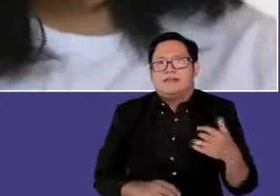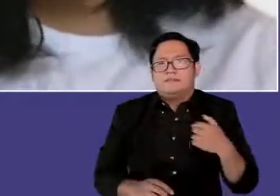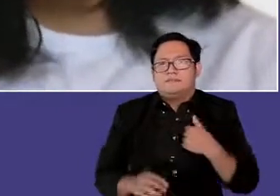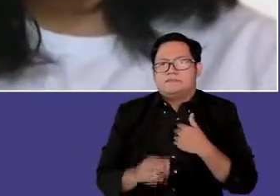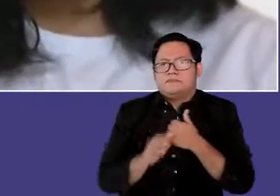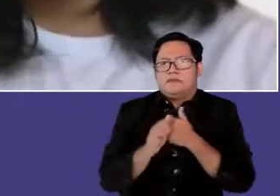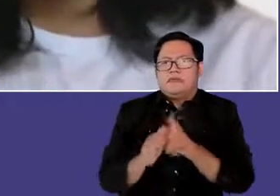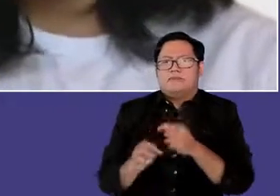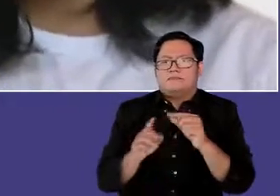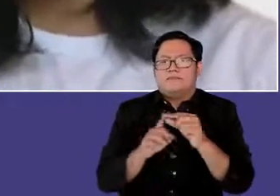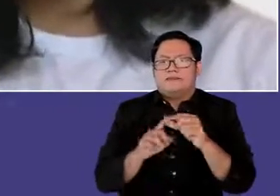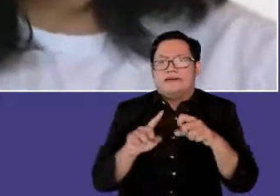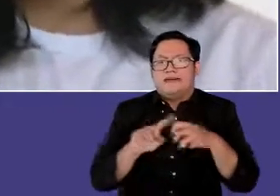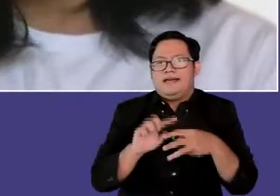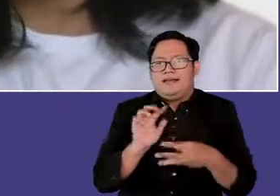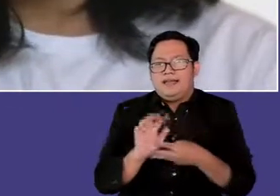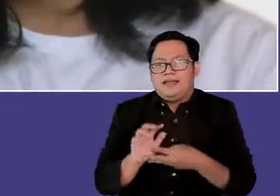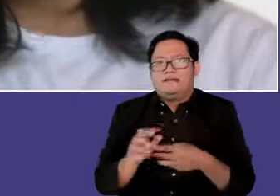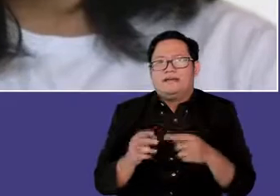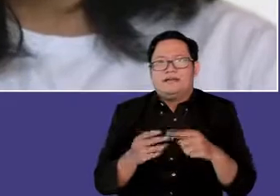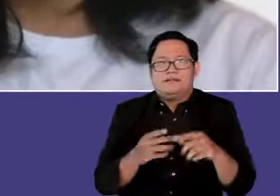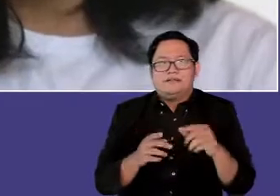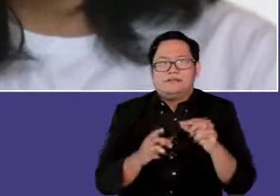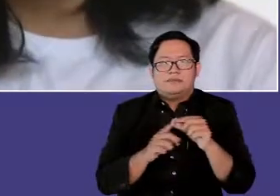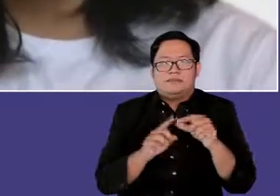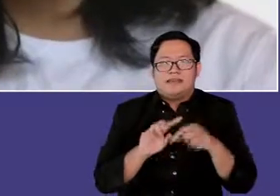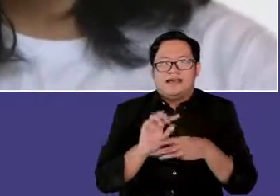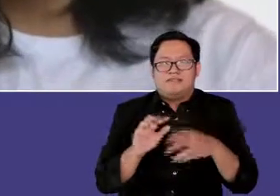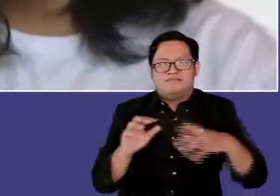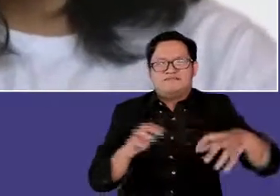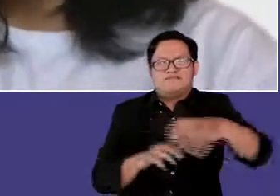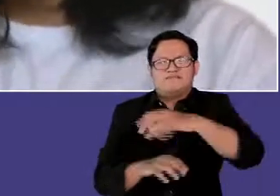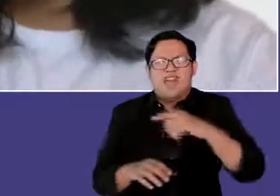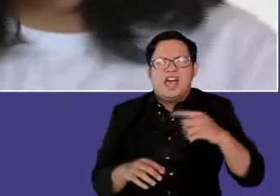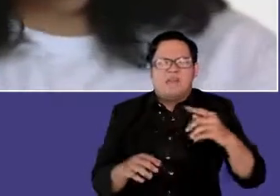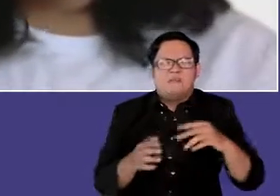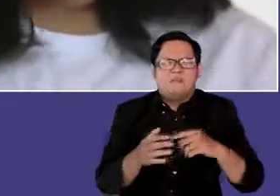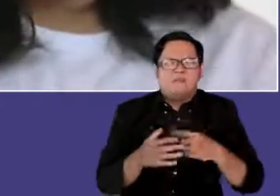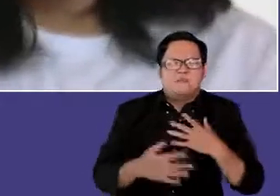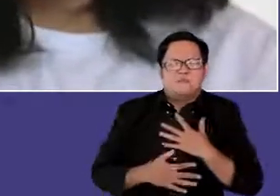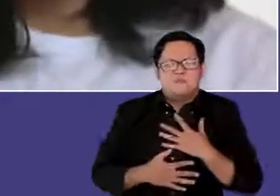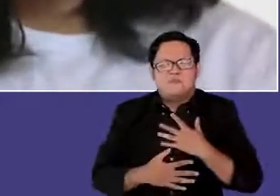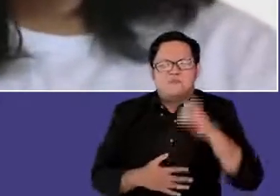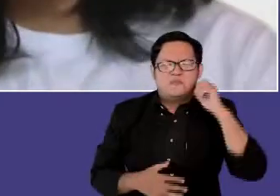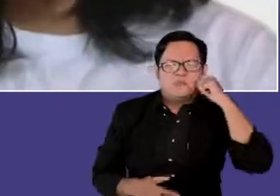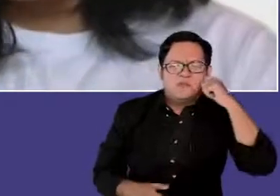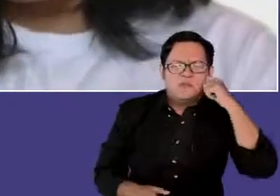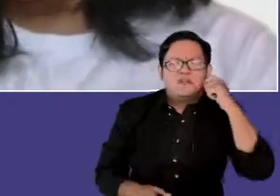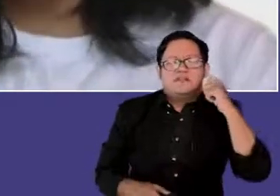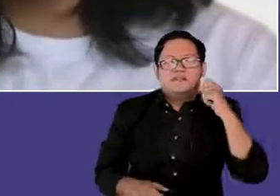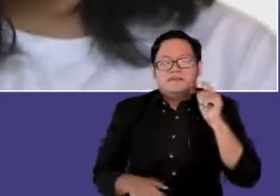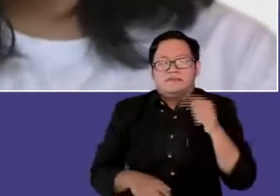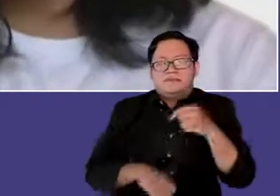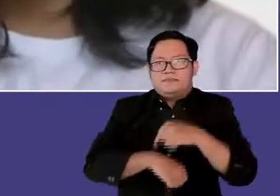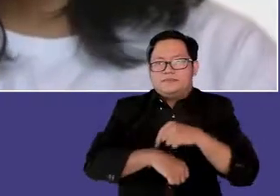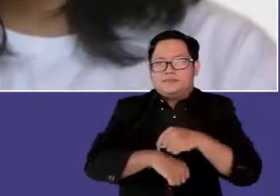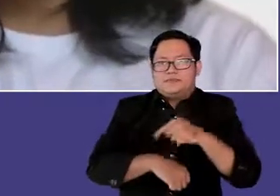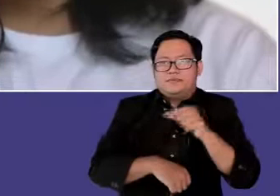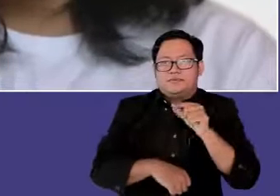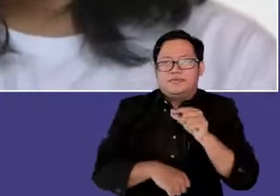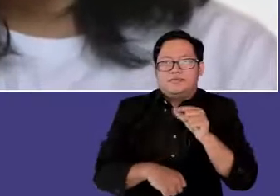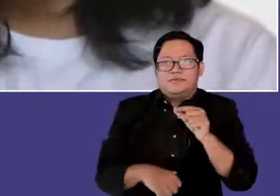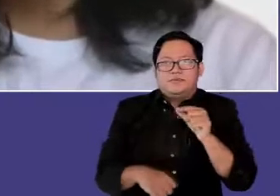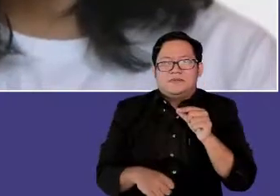the PPKM Darurat, the emergency PPKM. It has been difficult and concerning period for this